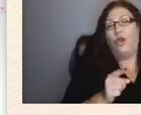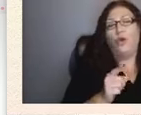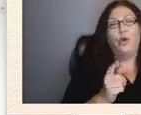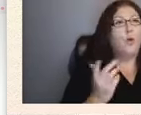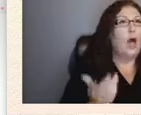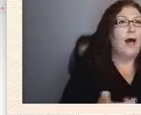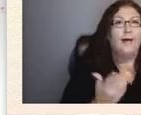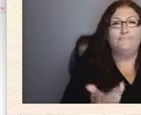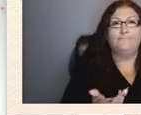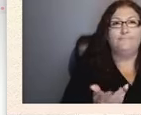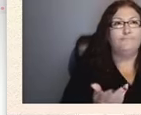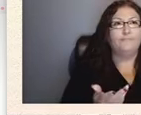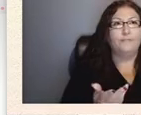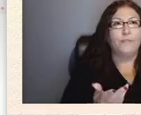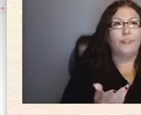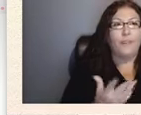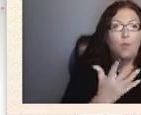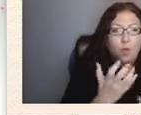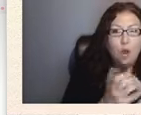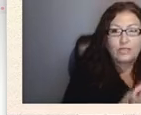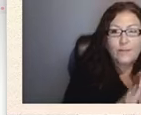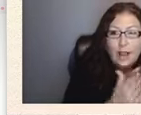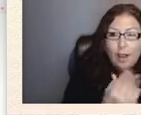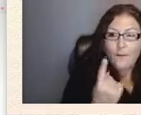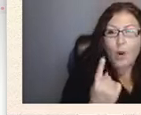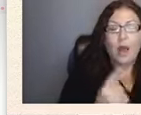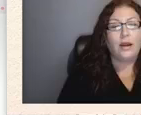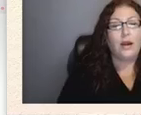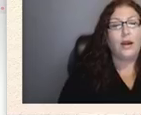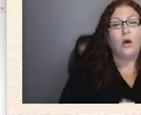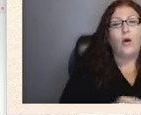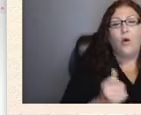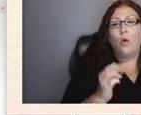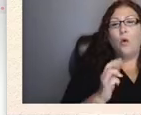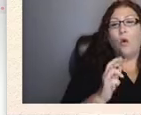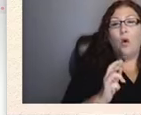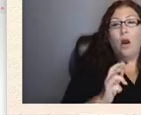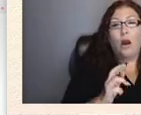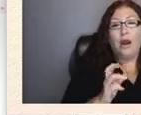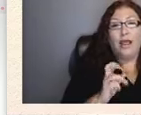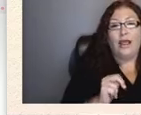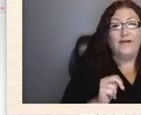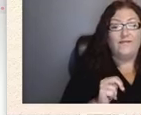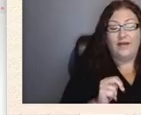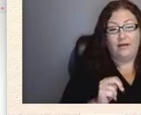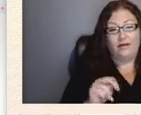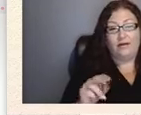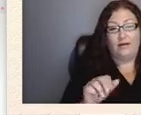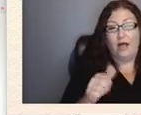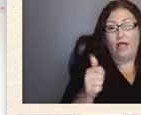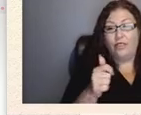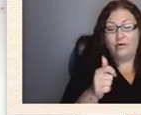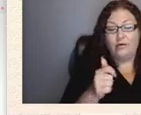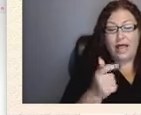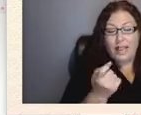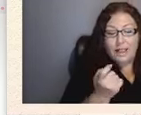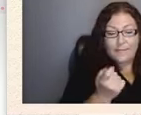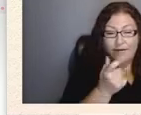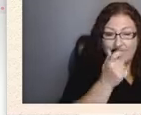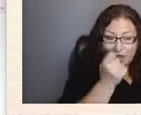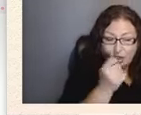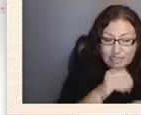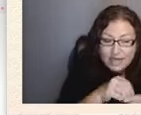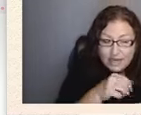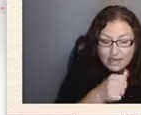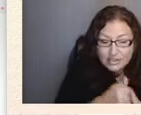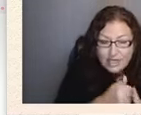an aspiring family leader, or I even spark a modicum of interest in you, or perhaps you are a professional